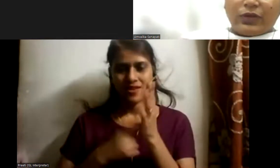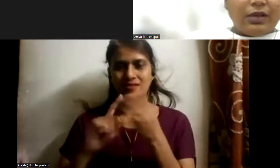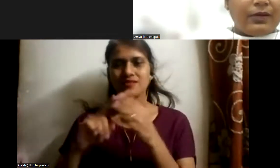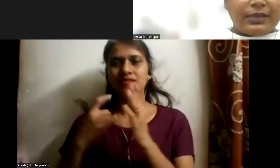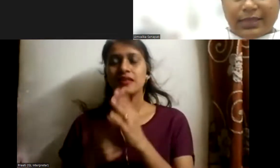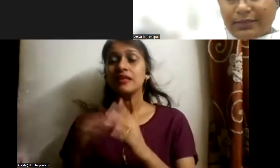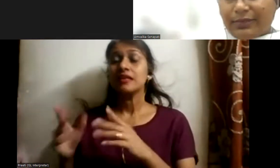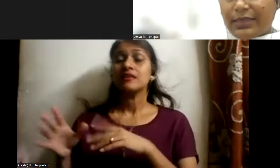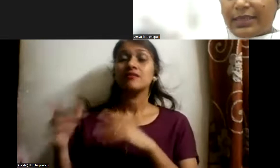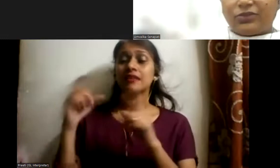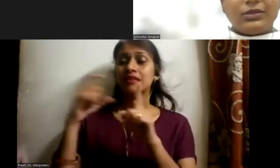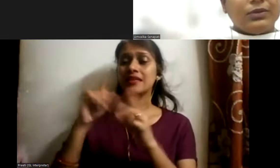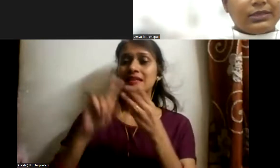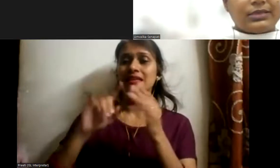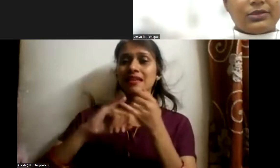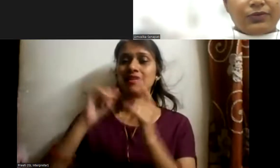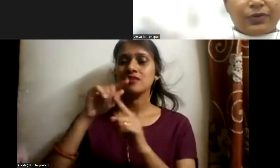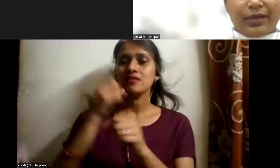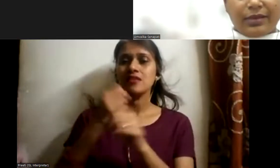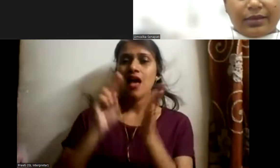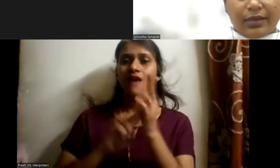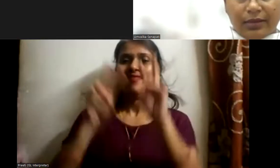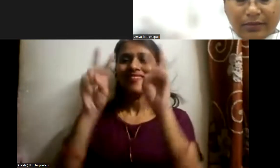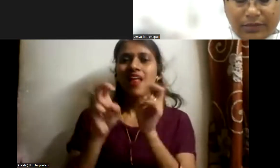we're talking about accessibility, it actually only takes into